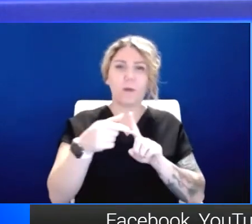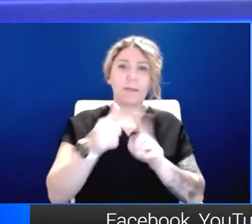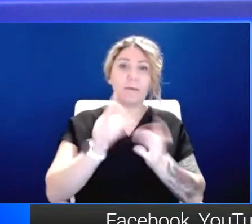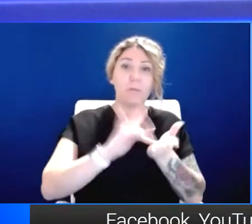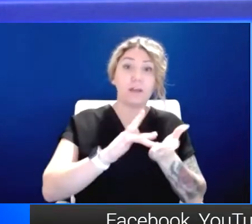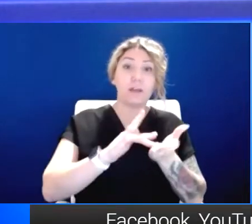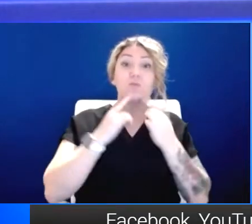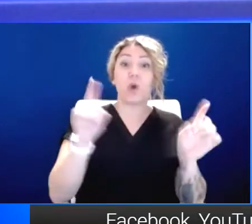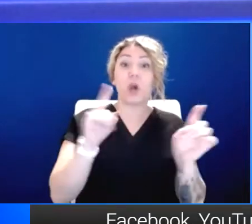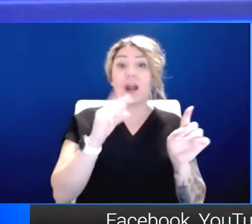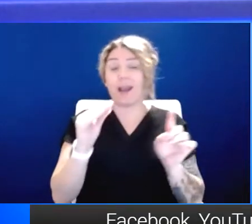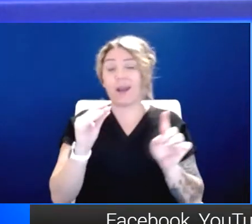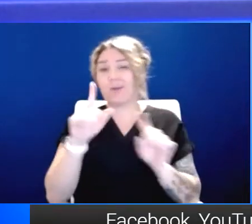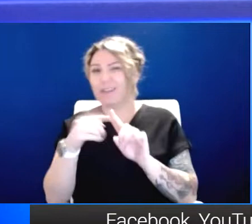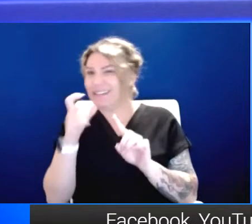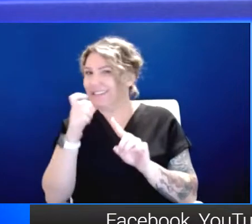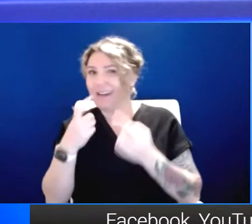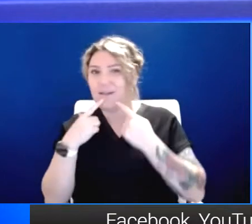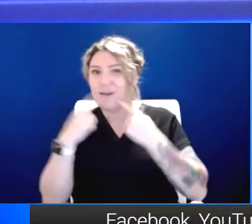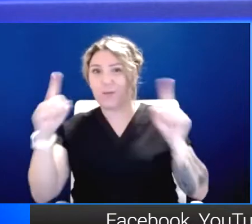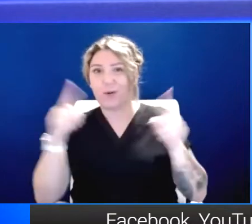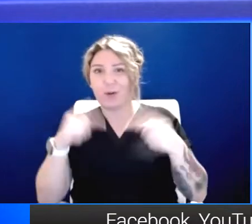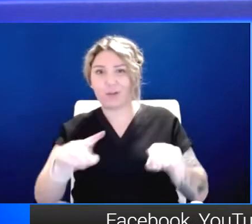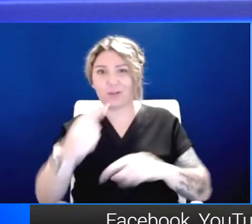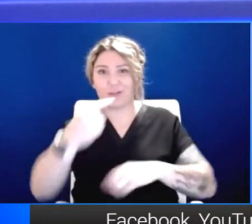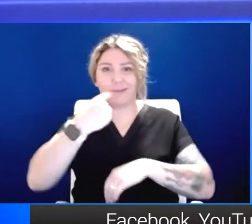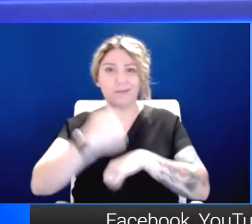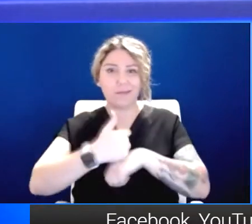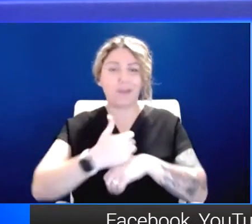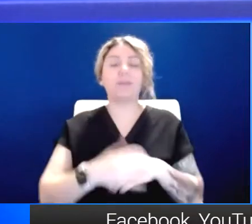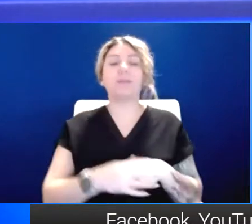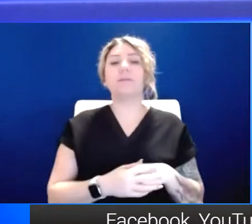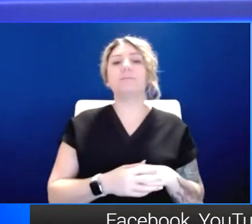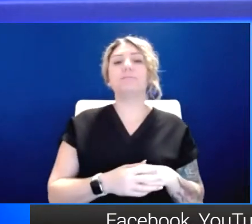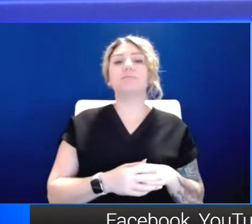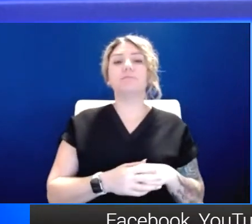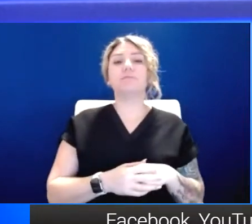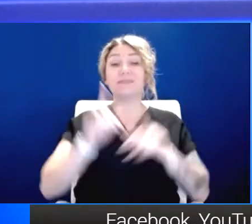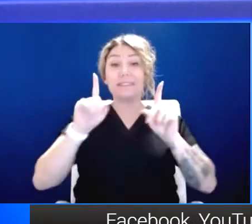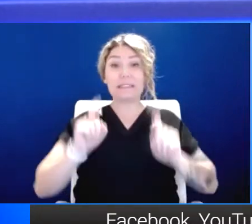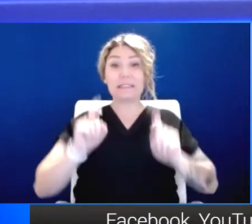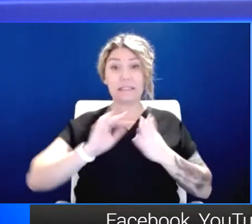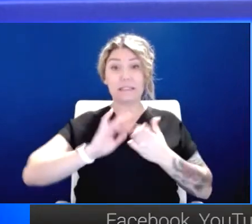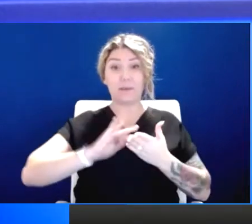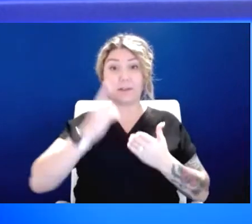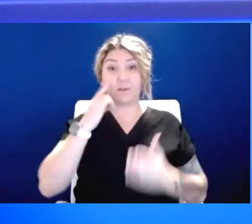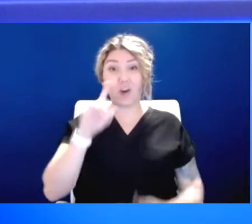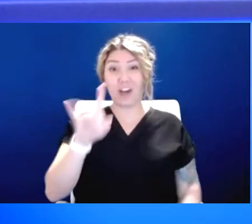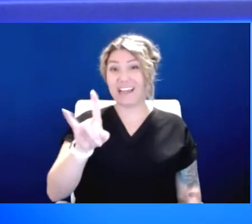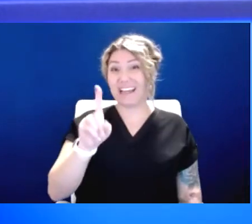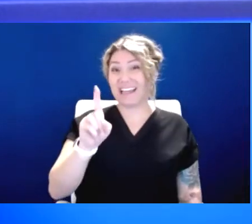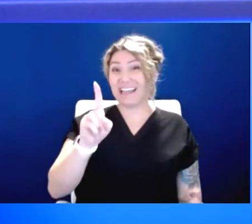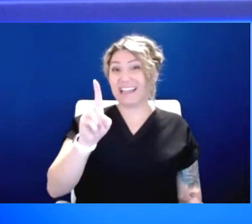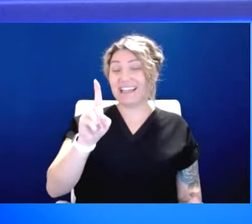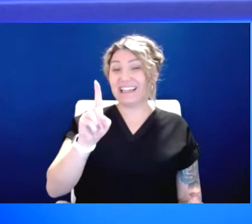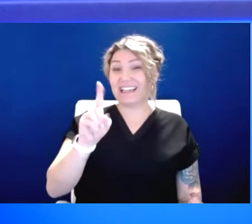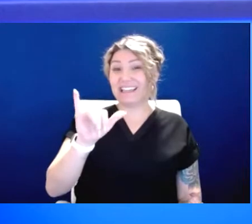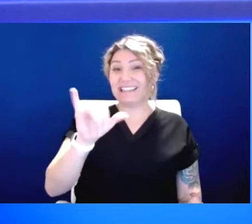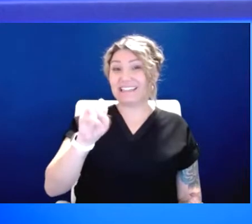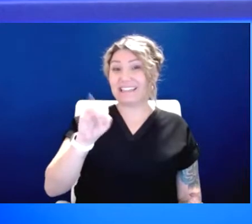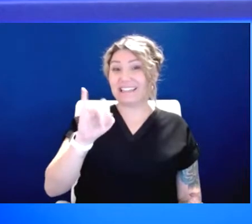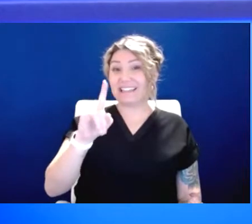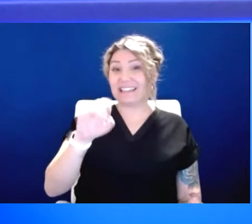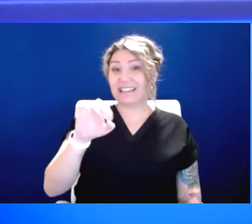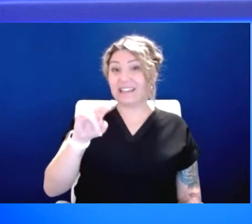times when the medications don't work during the day. We are testing medications for dyskinesias. Those are involuntary